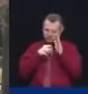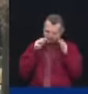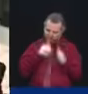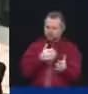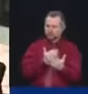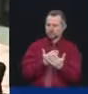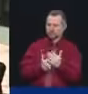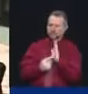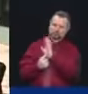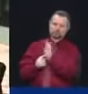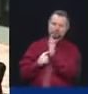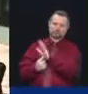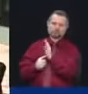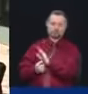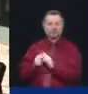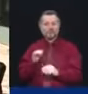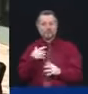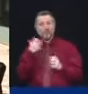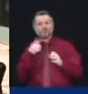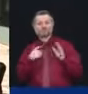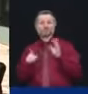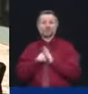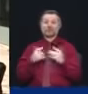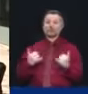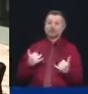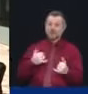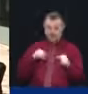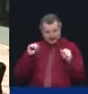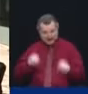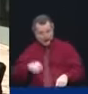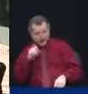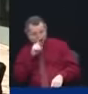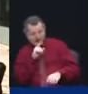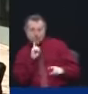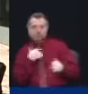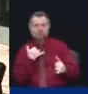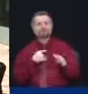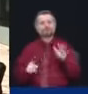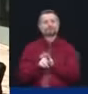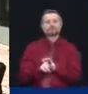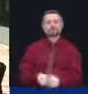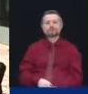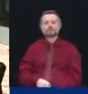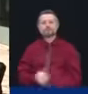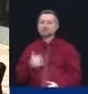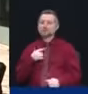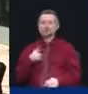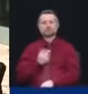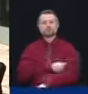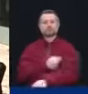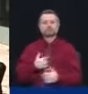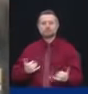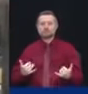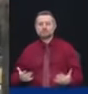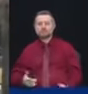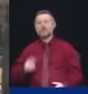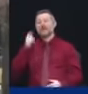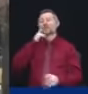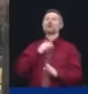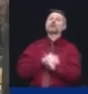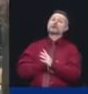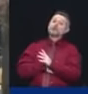to the state fair without an appointment, could they drive up here today and get an appointment and get a shot? Well,